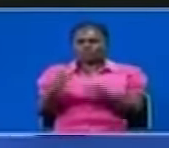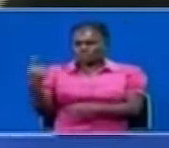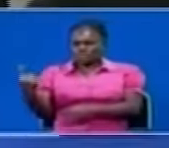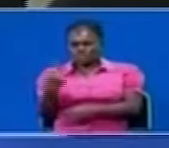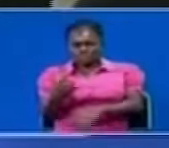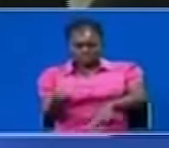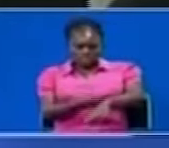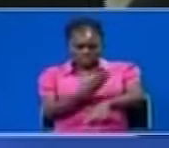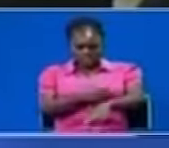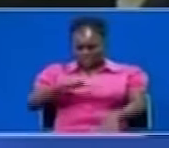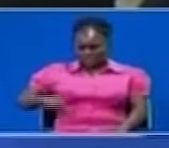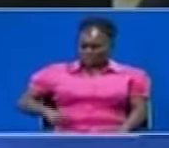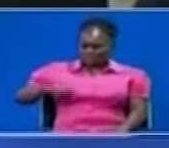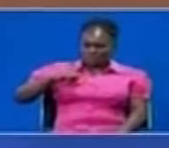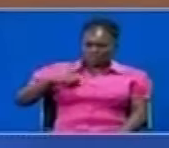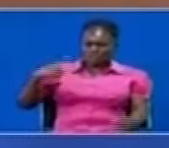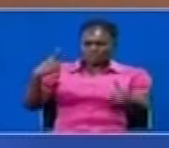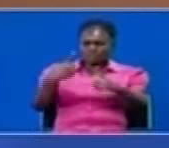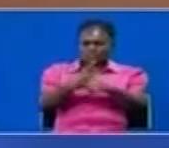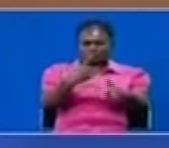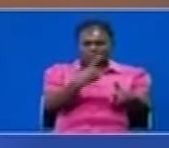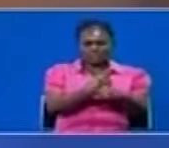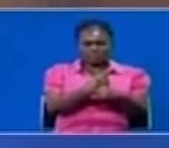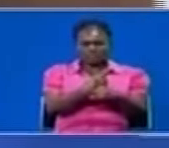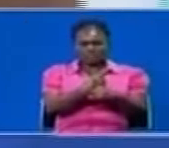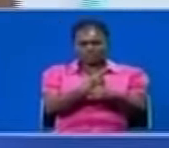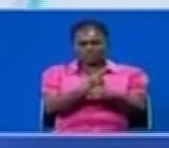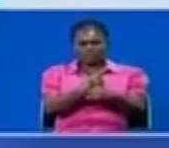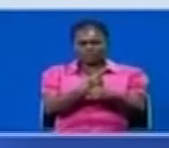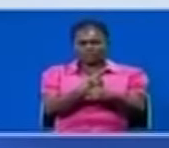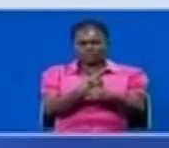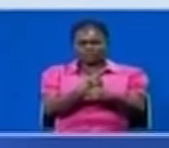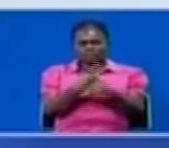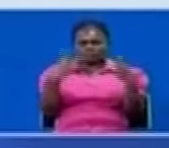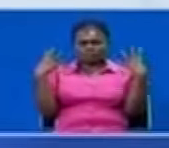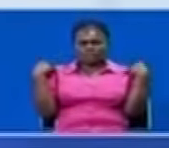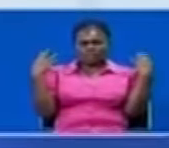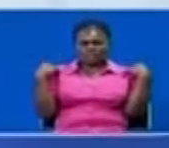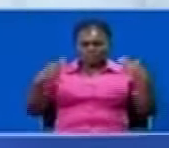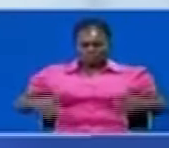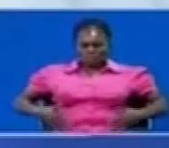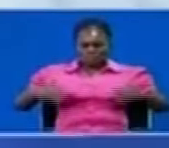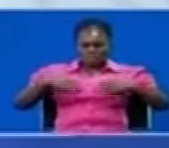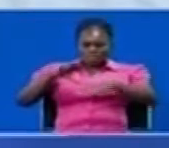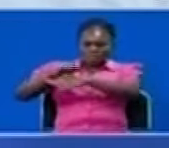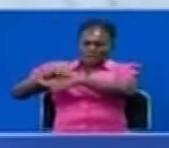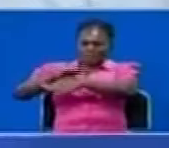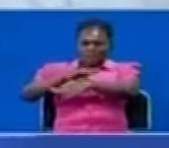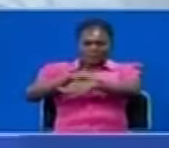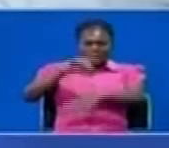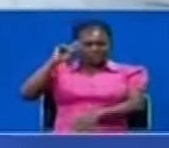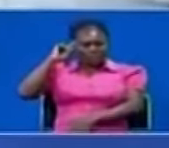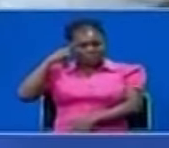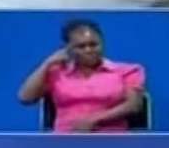these cancer survivors undergo different types of complementary therapies, ranging from body massage to meditation